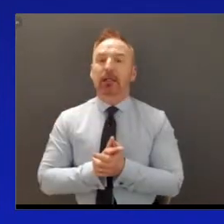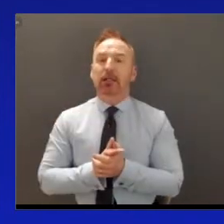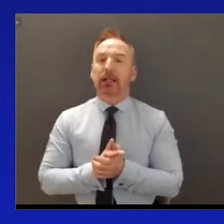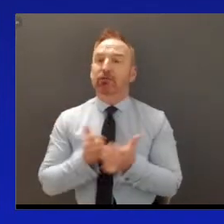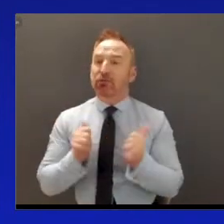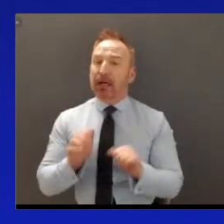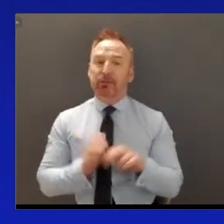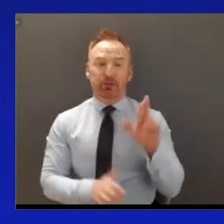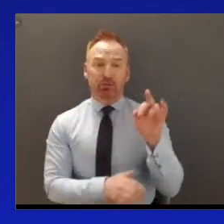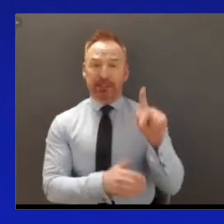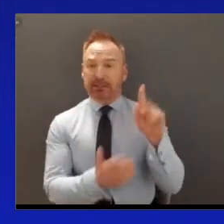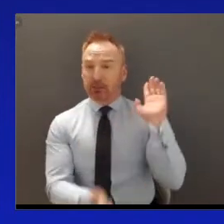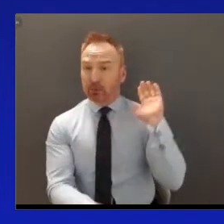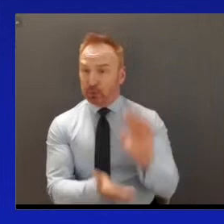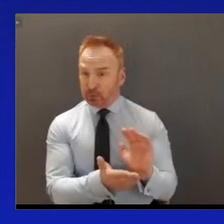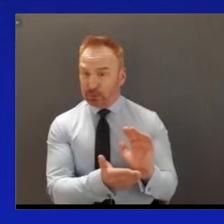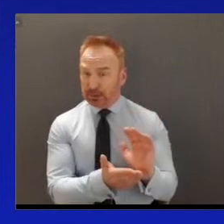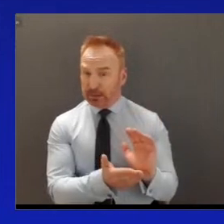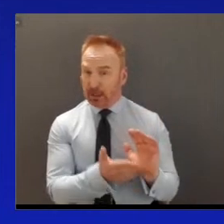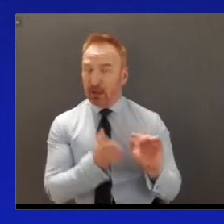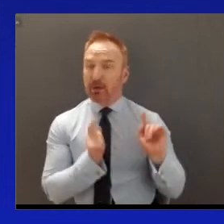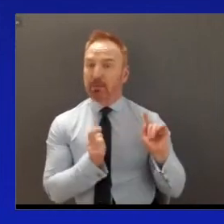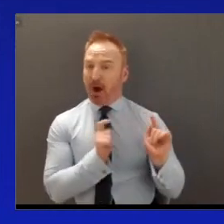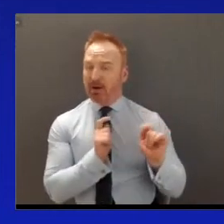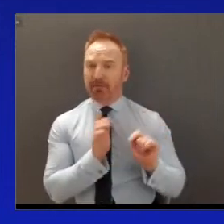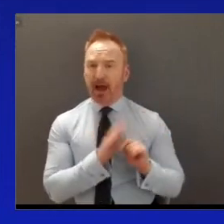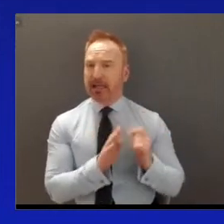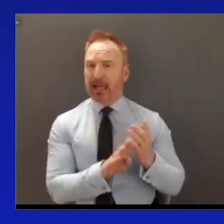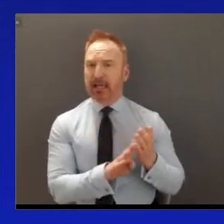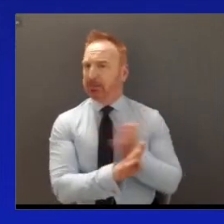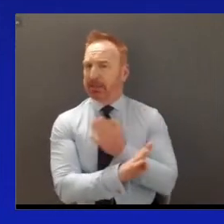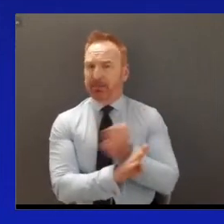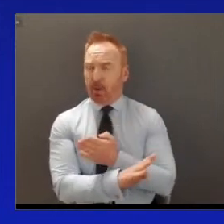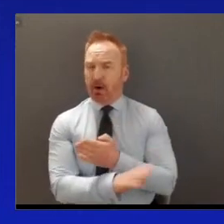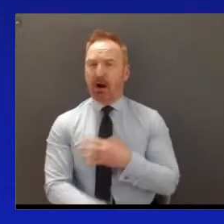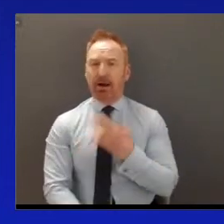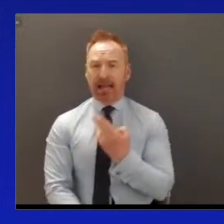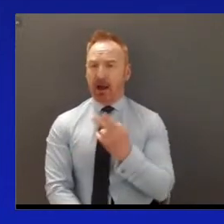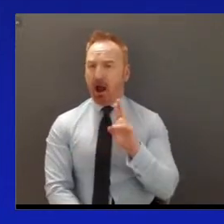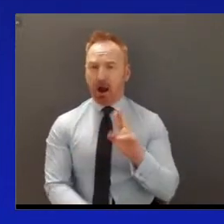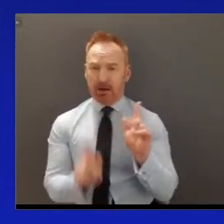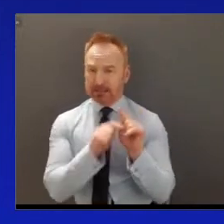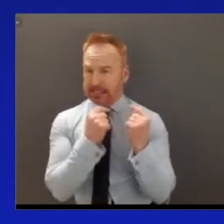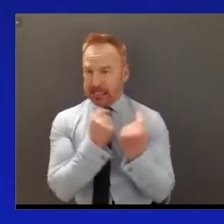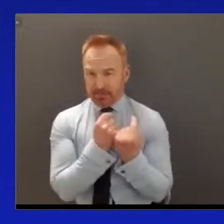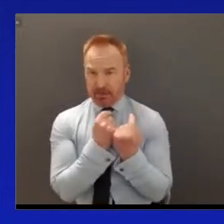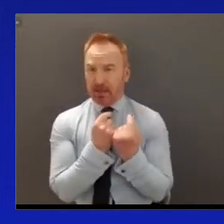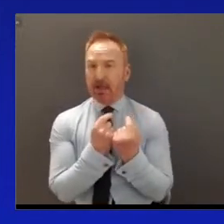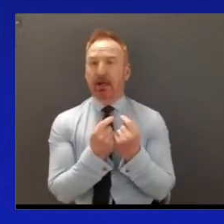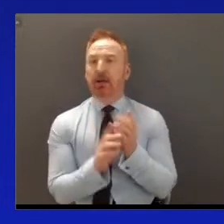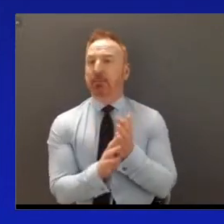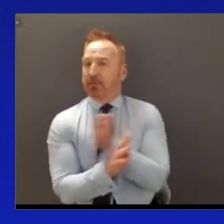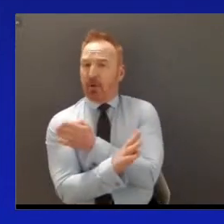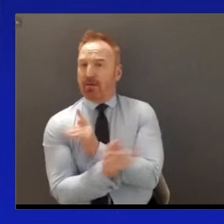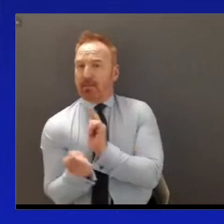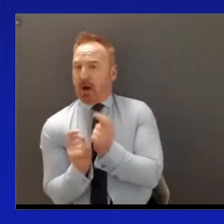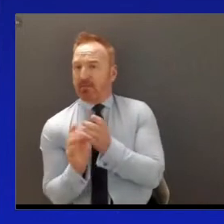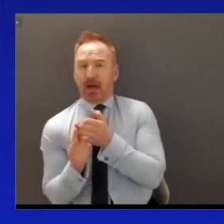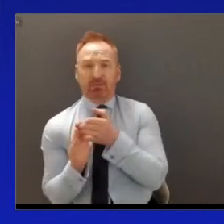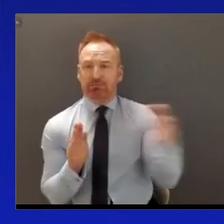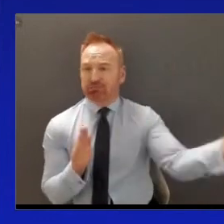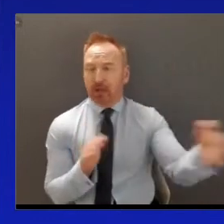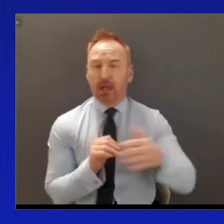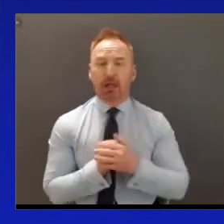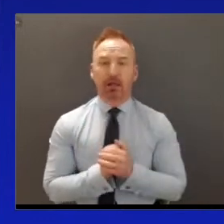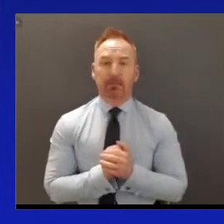health directions. We modified that early on. Our HR team modified that early on, and that's underway. Authorizations of vacations